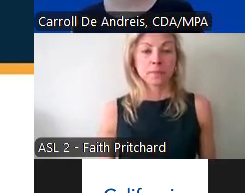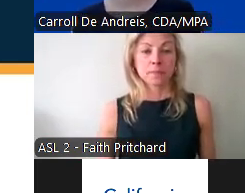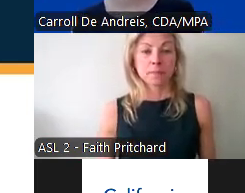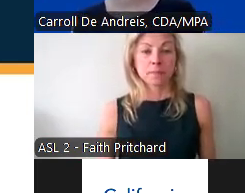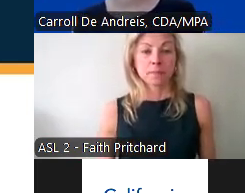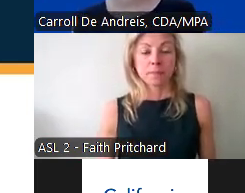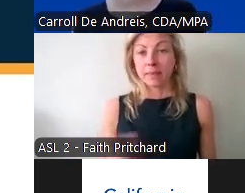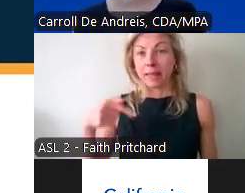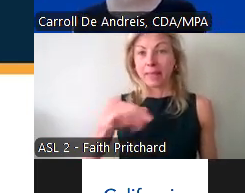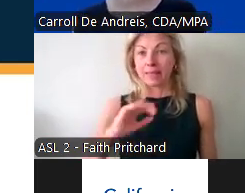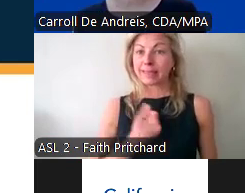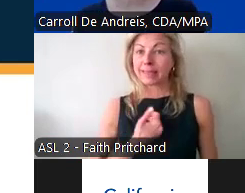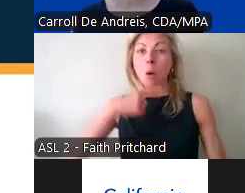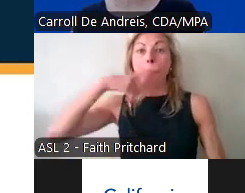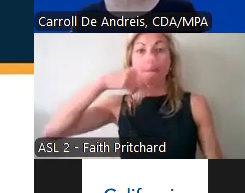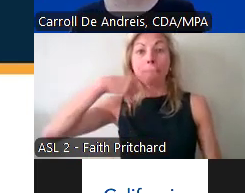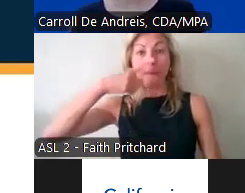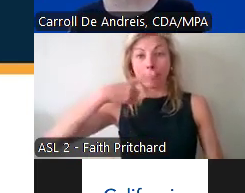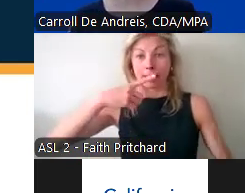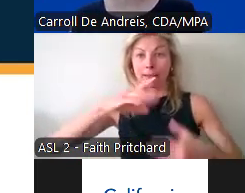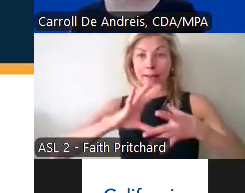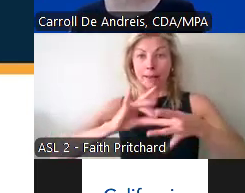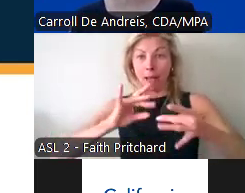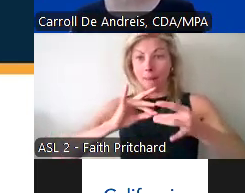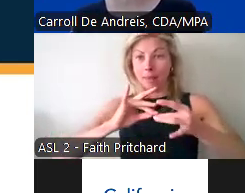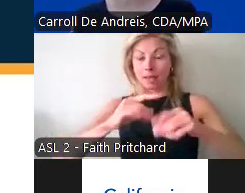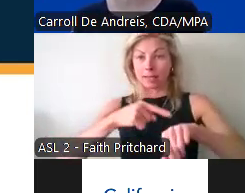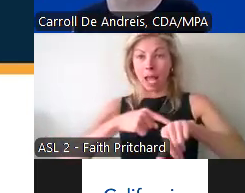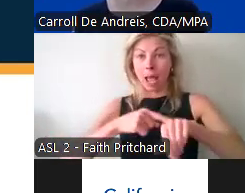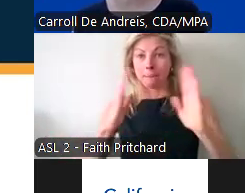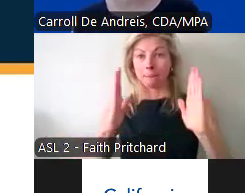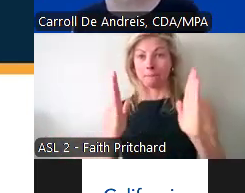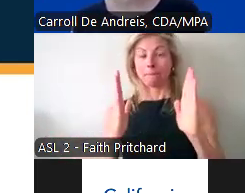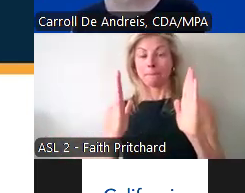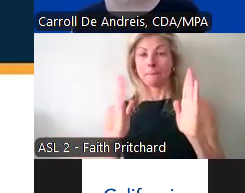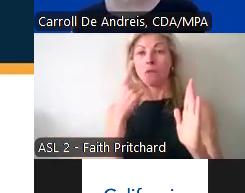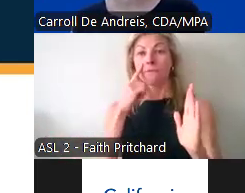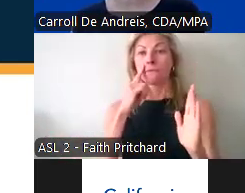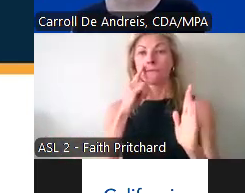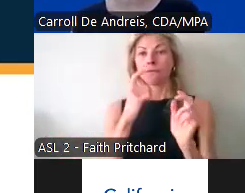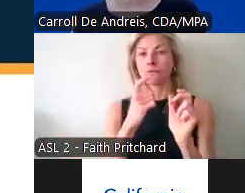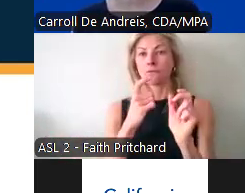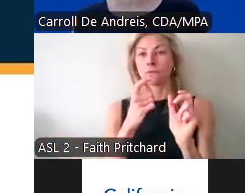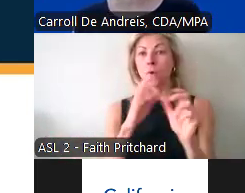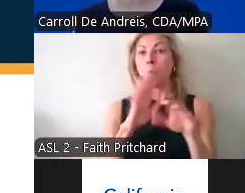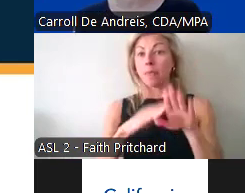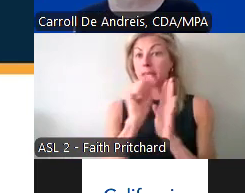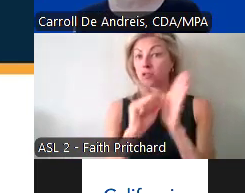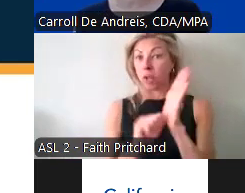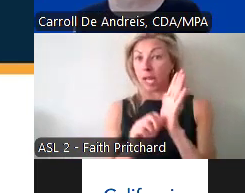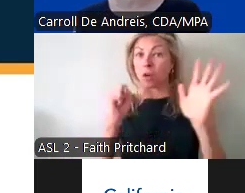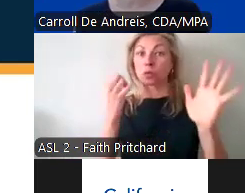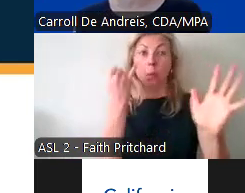This is our public comment section of the agenda. If you would like